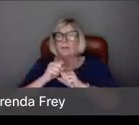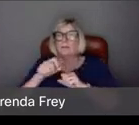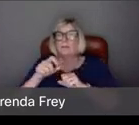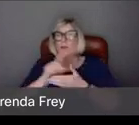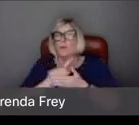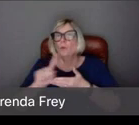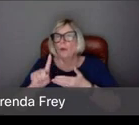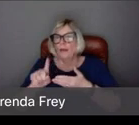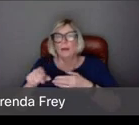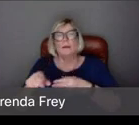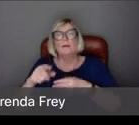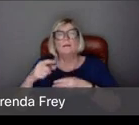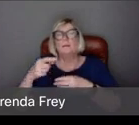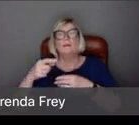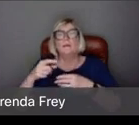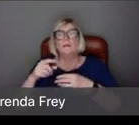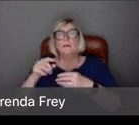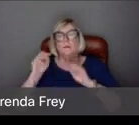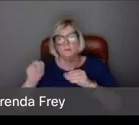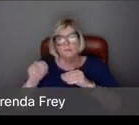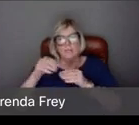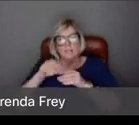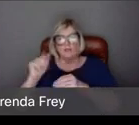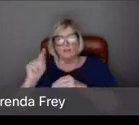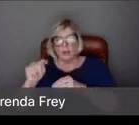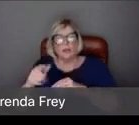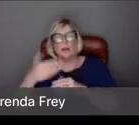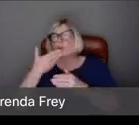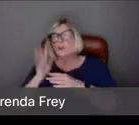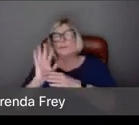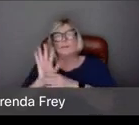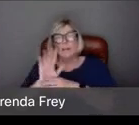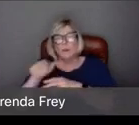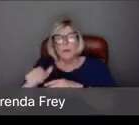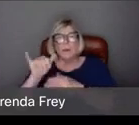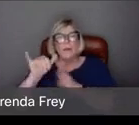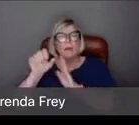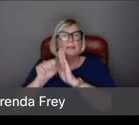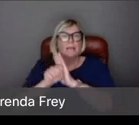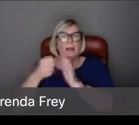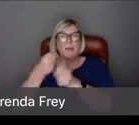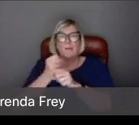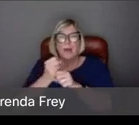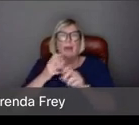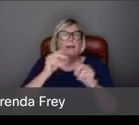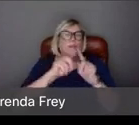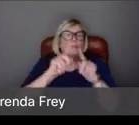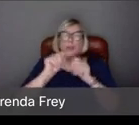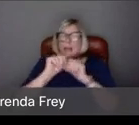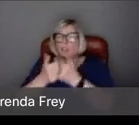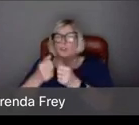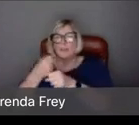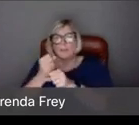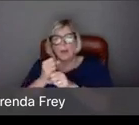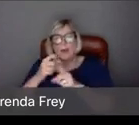an evergreen site that's always running. And there's some really good videos on there that the state has made, different agencies have made on